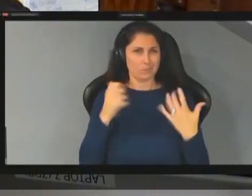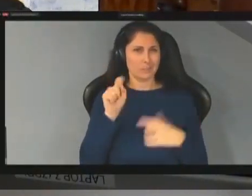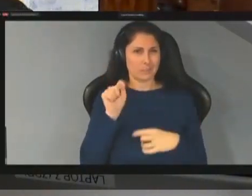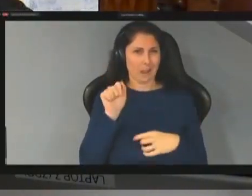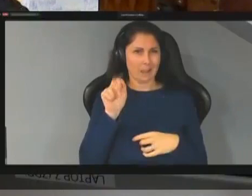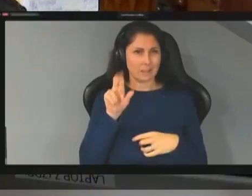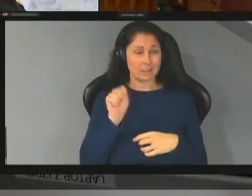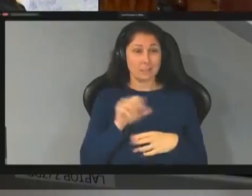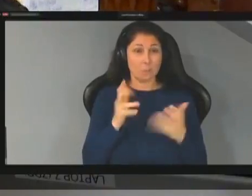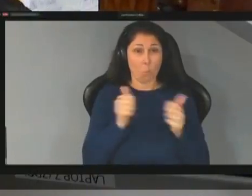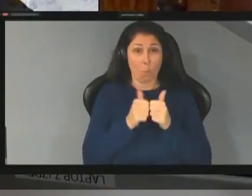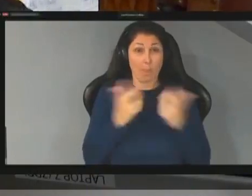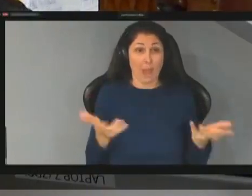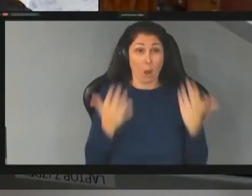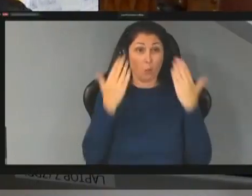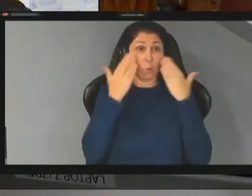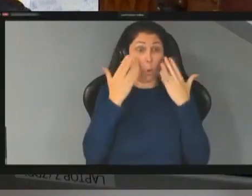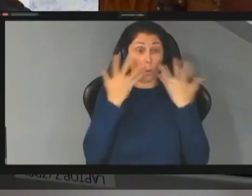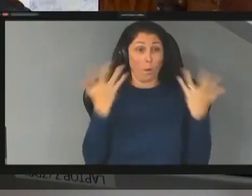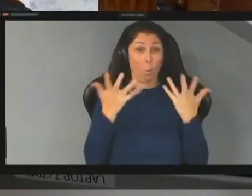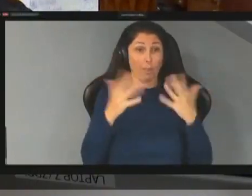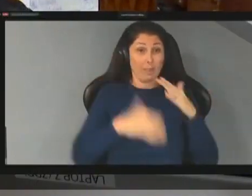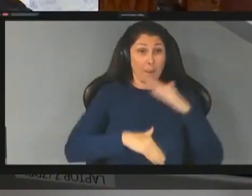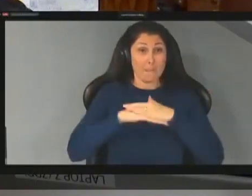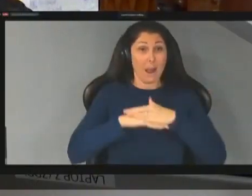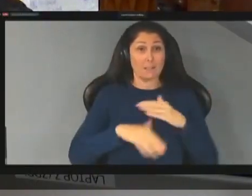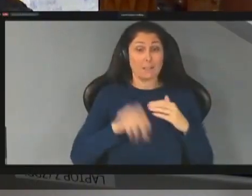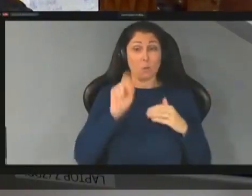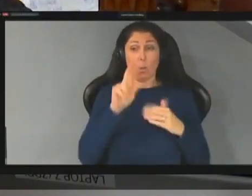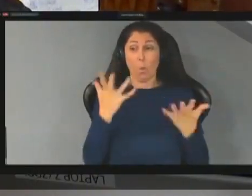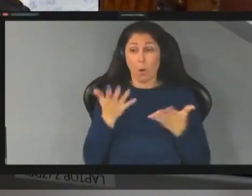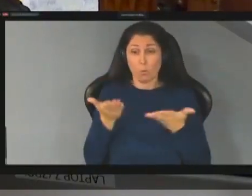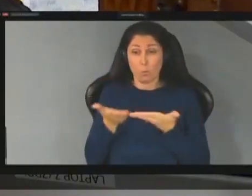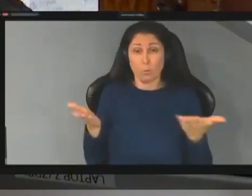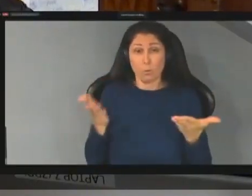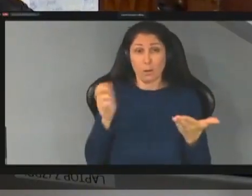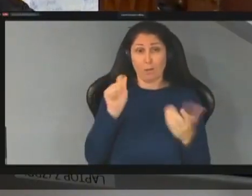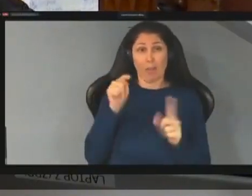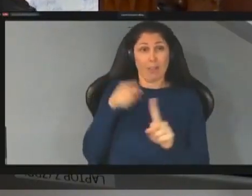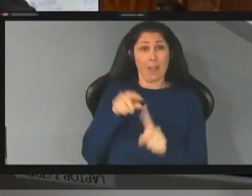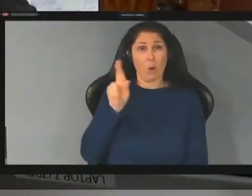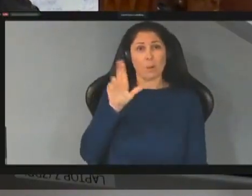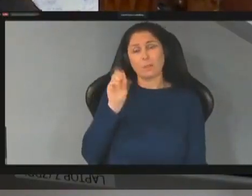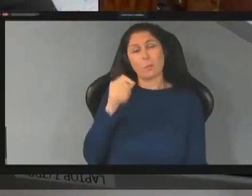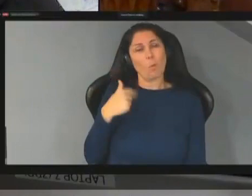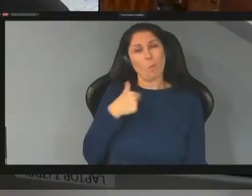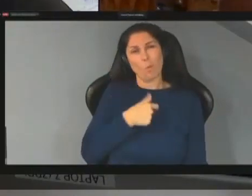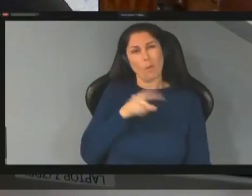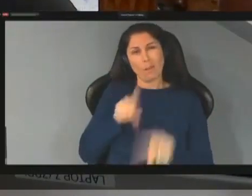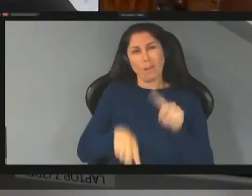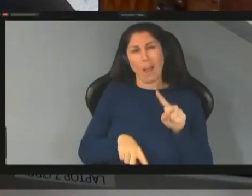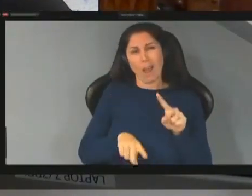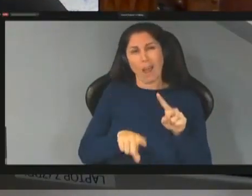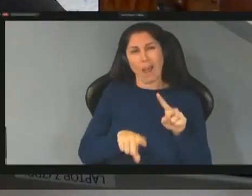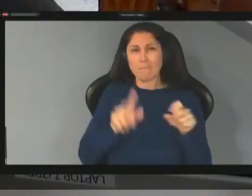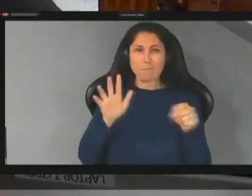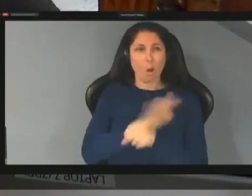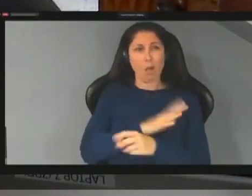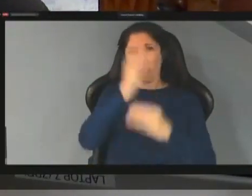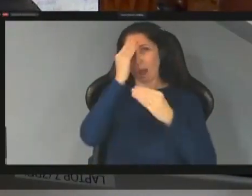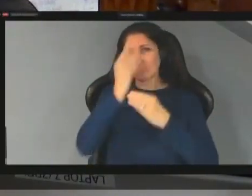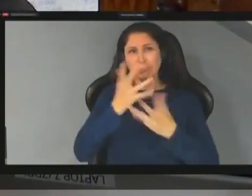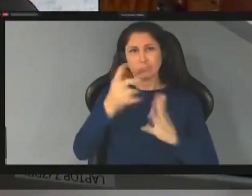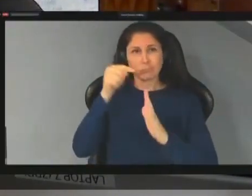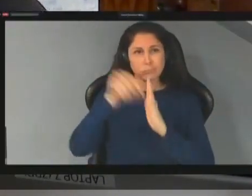without knowing what the capacity is or what resources are at that RCO, we can't fully tell you exactly what's happening because we don't ask